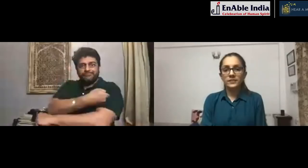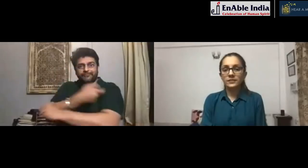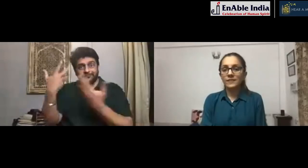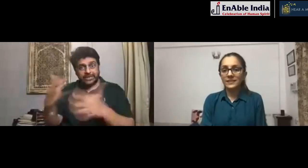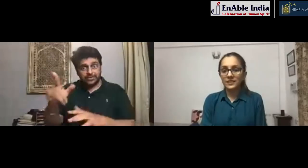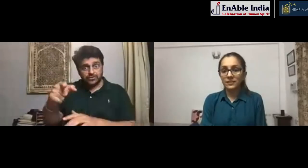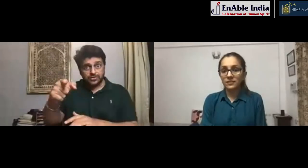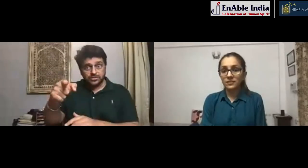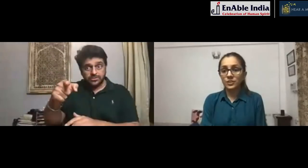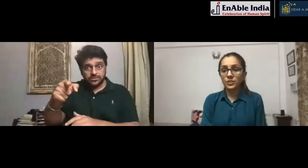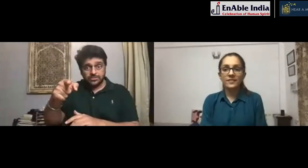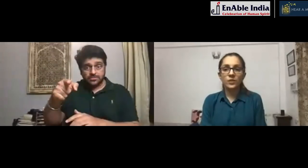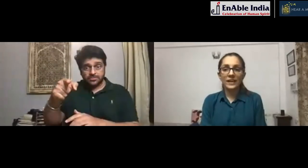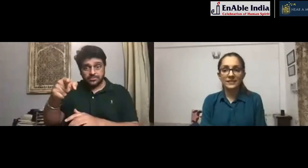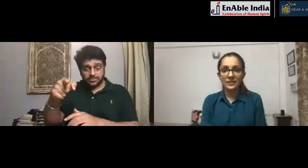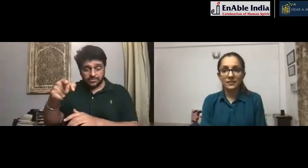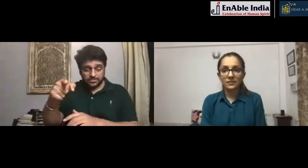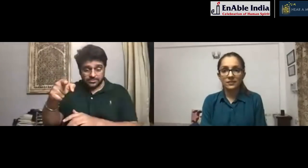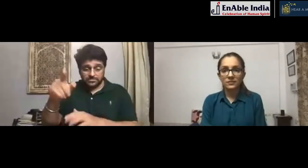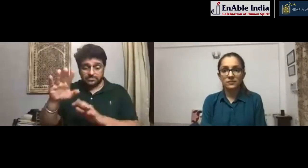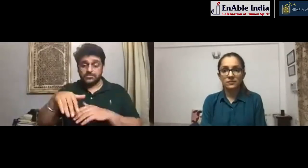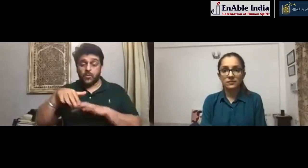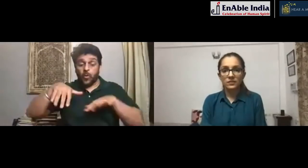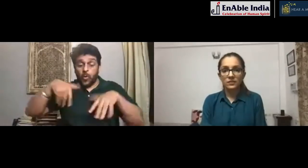Got your vaccine. Did you get the vaccine?